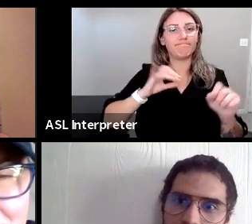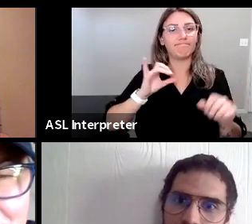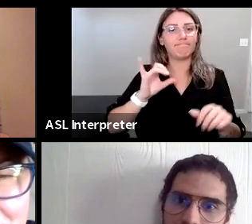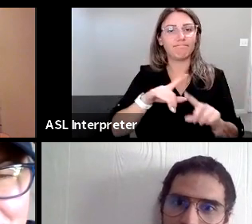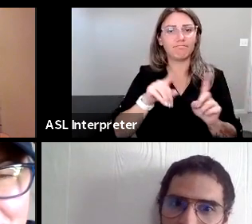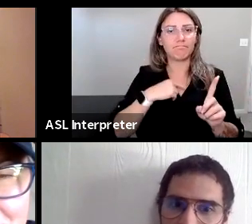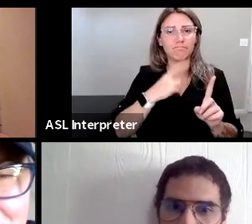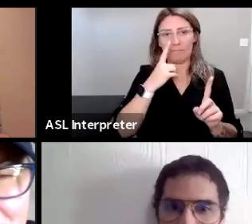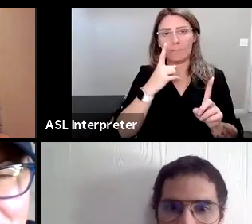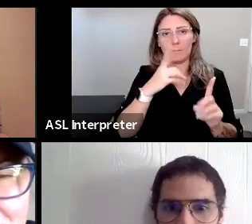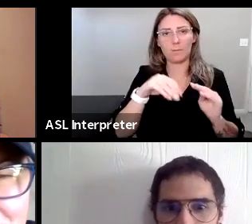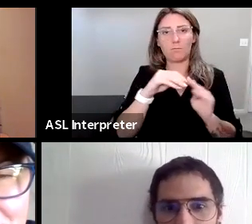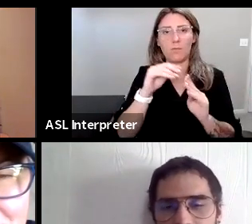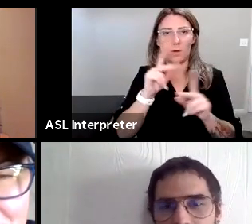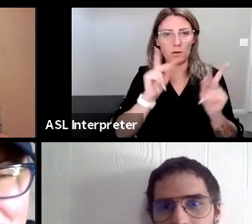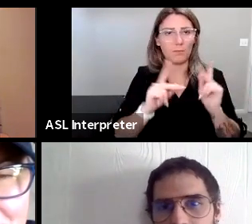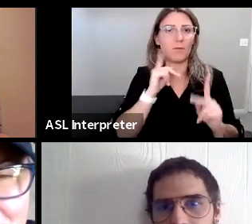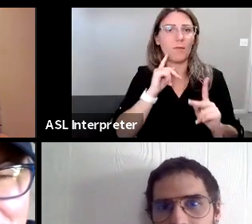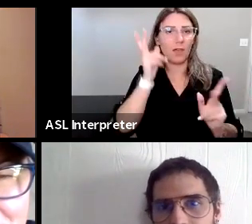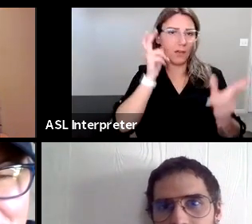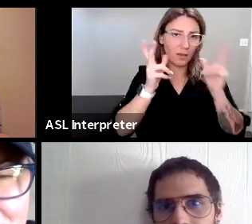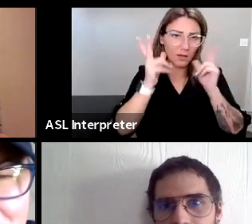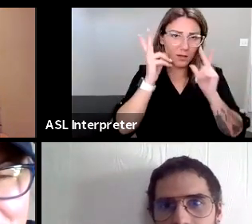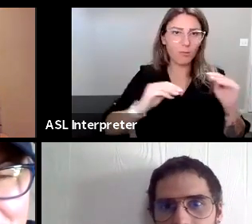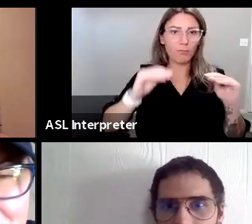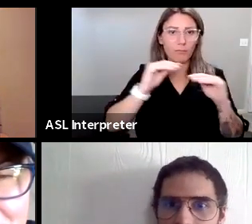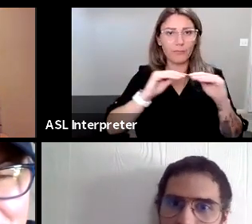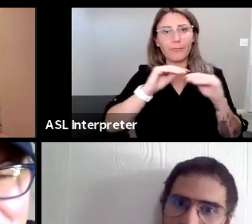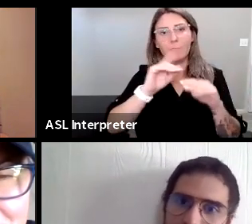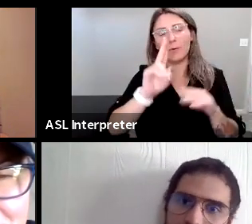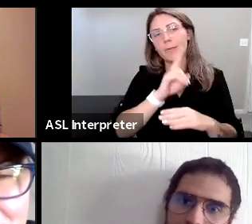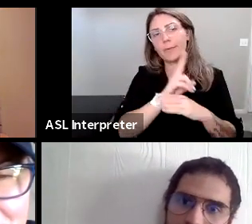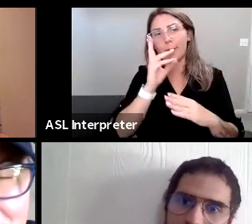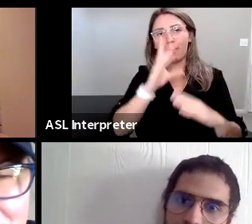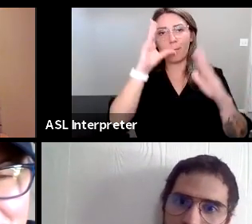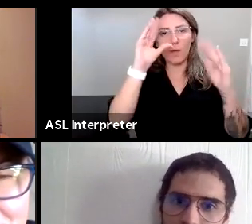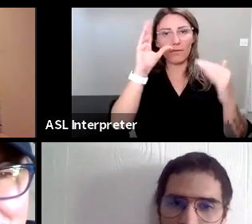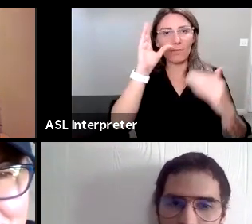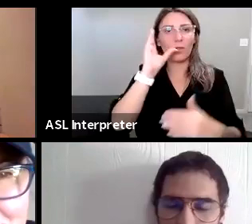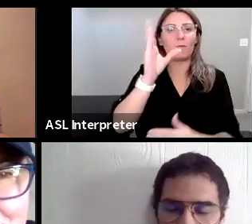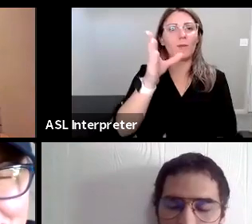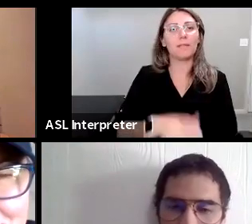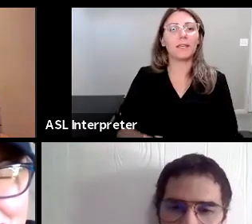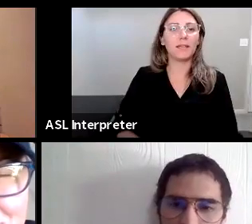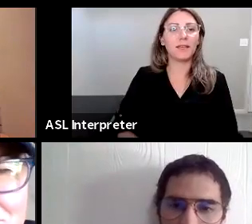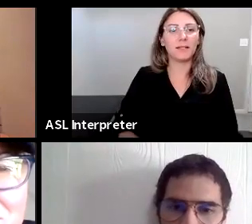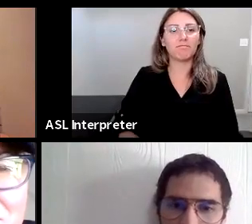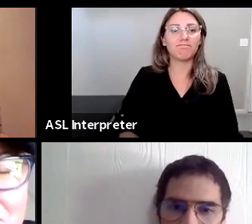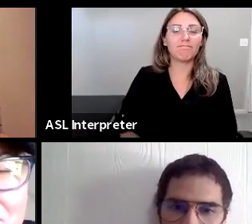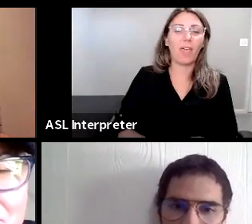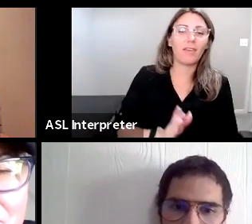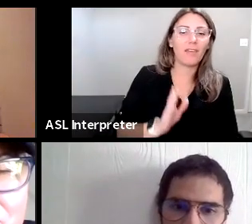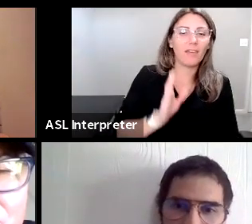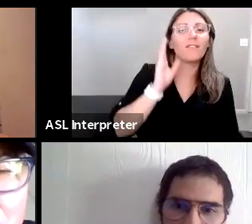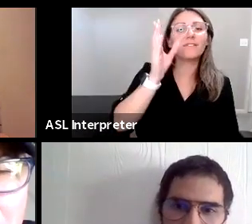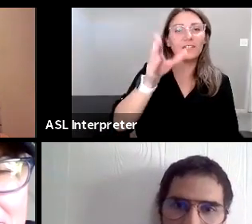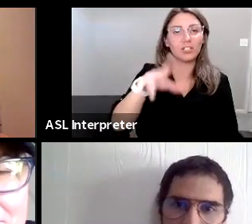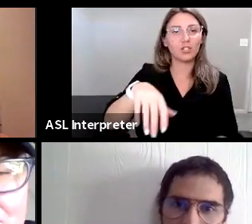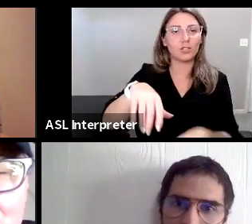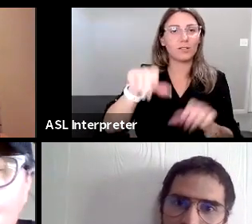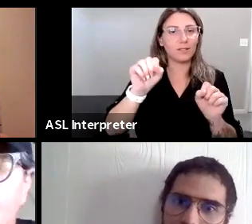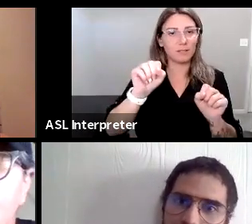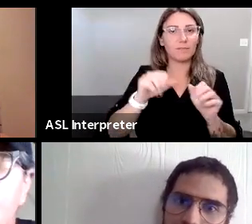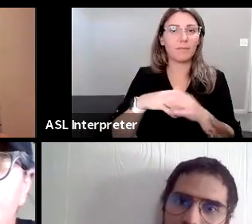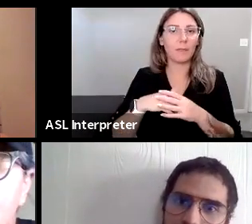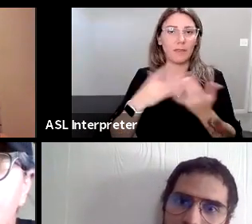see I hear more and more people using it, and I'm hopeful that it will be eventually adopted. I still